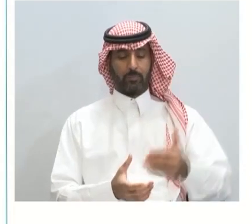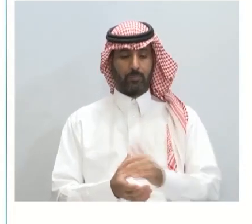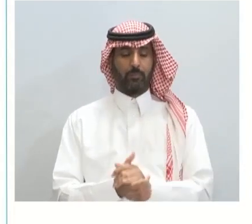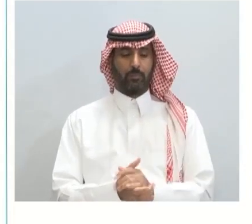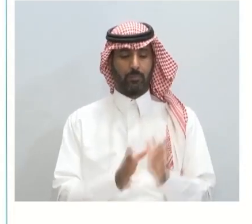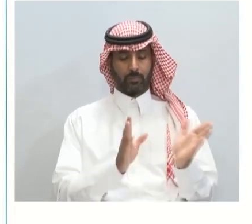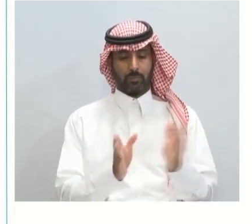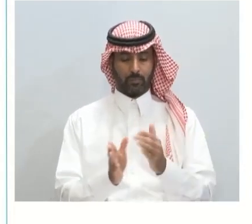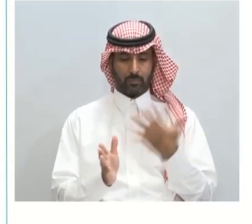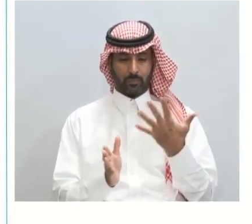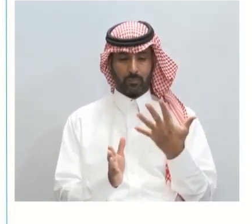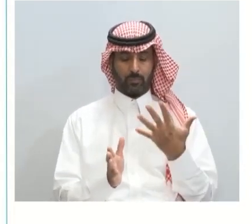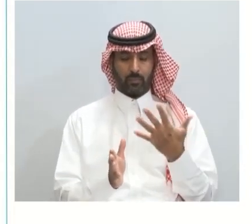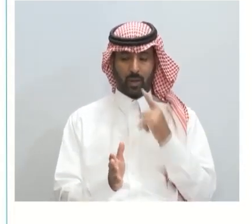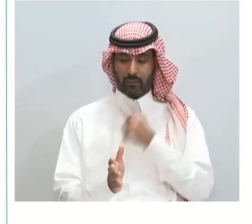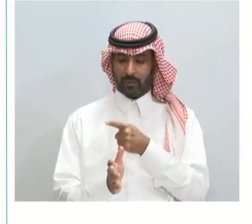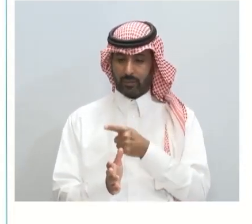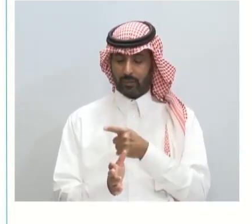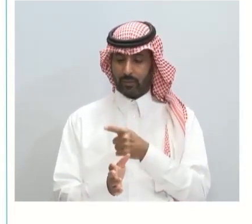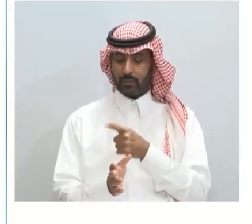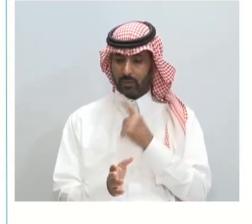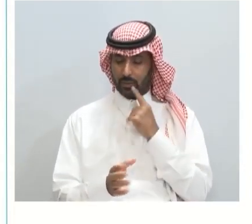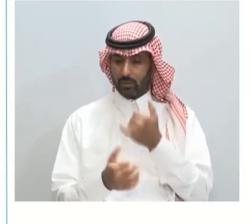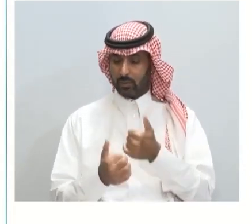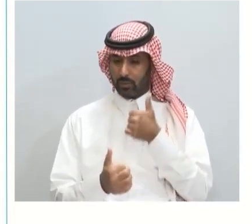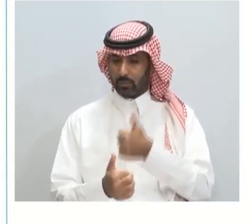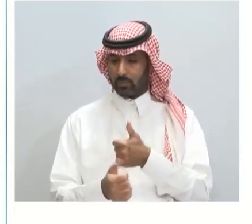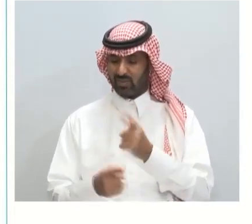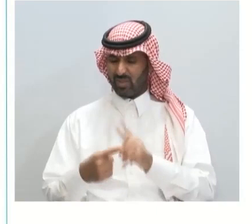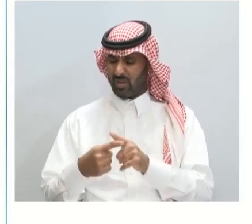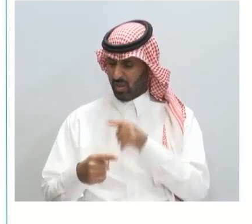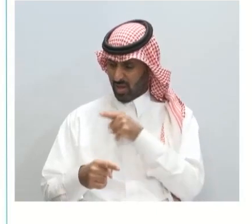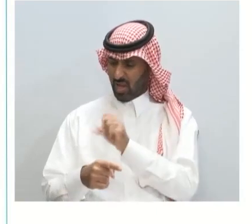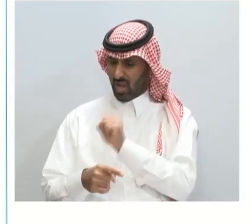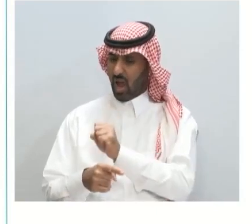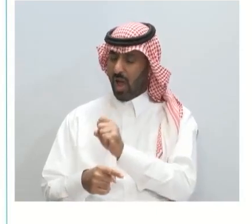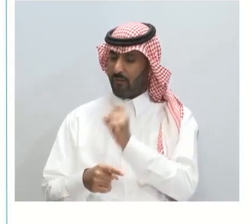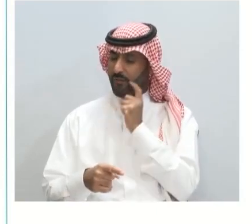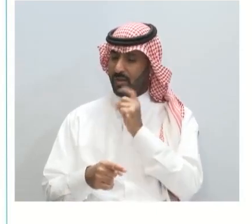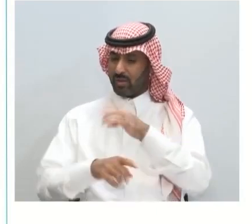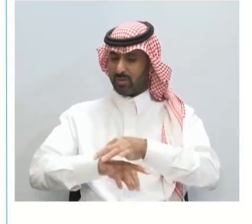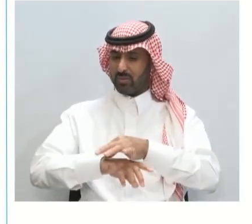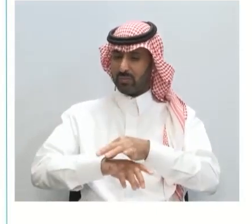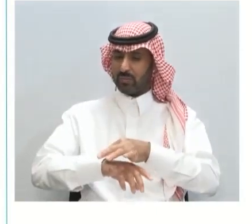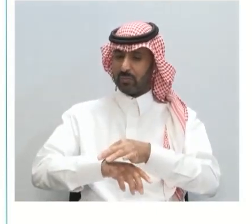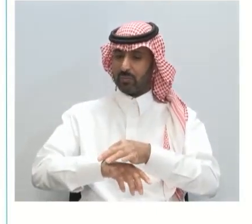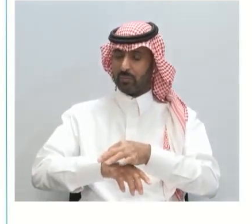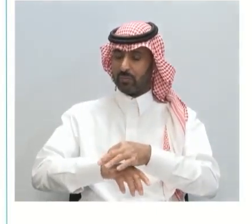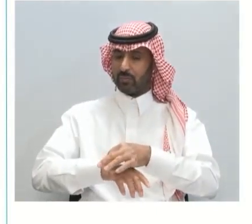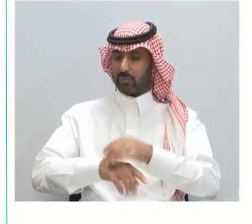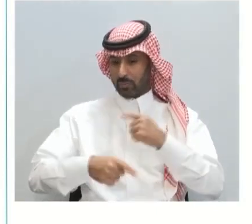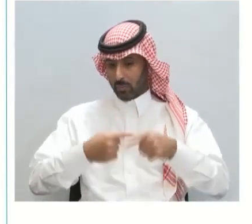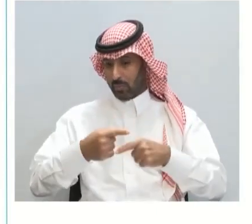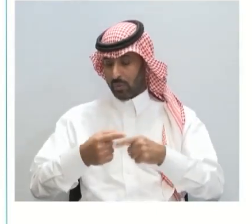taker. Number five, if someone tests positive for a disease, they will definitely develop